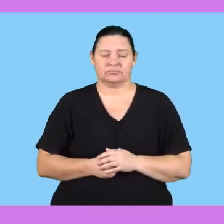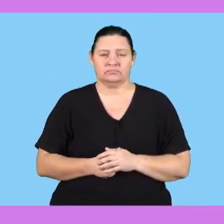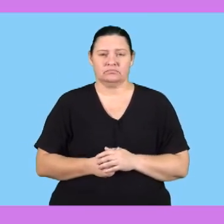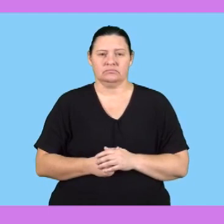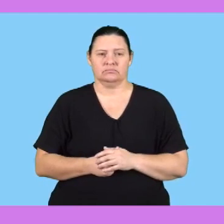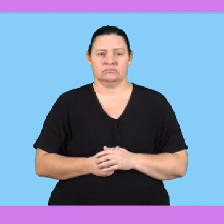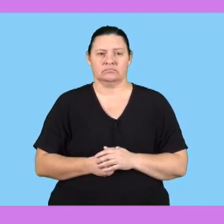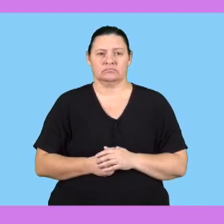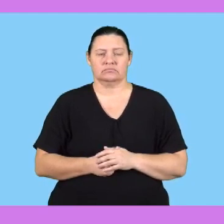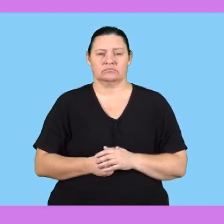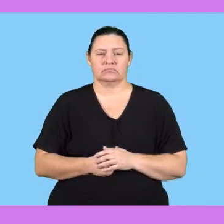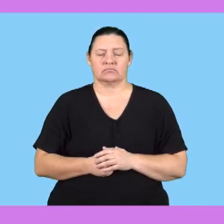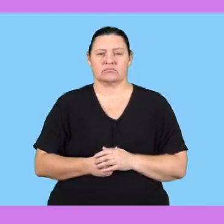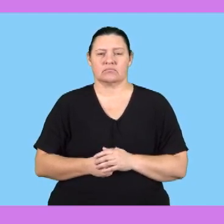graph,